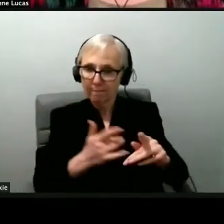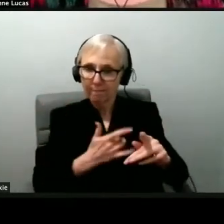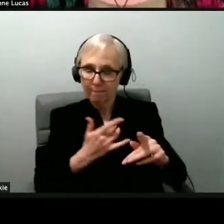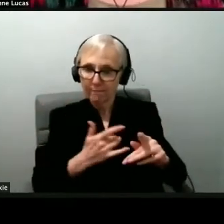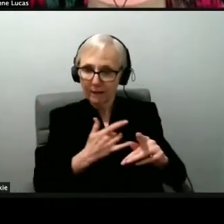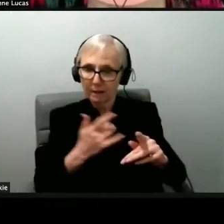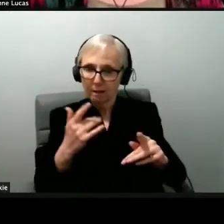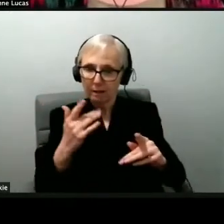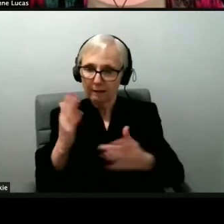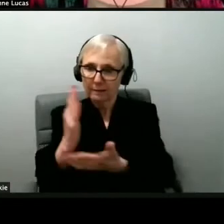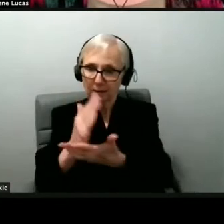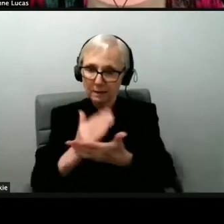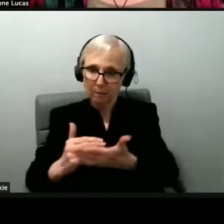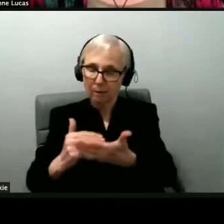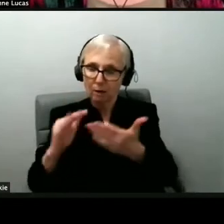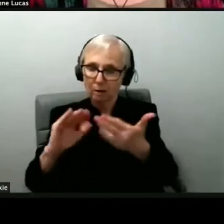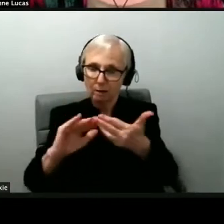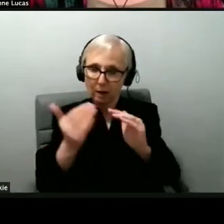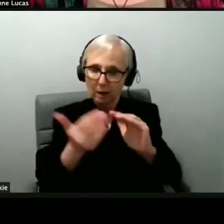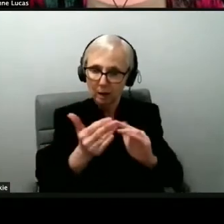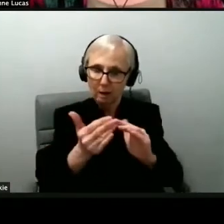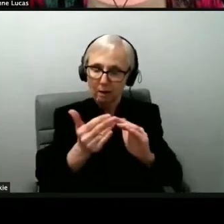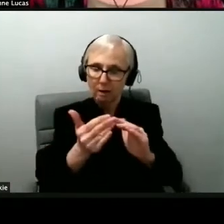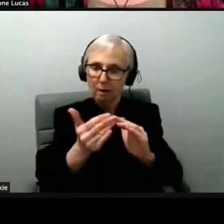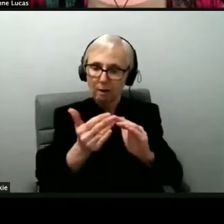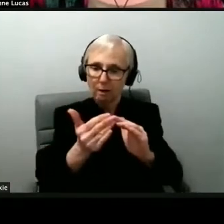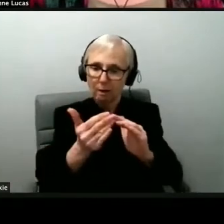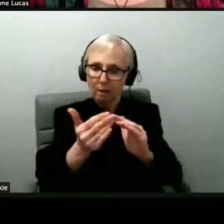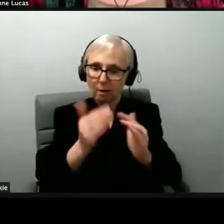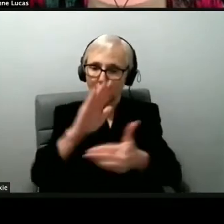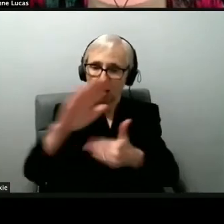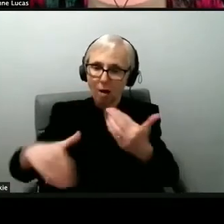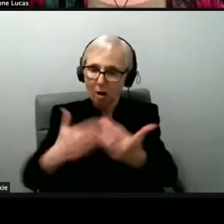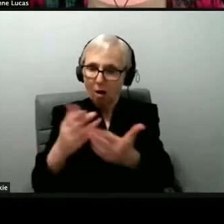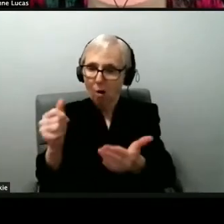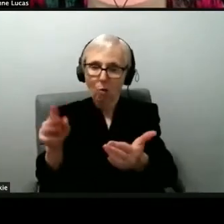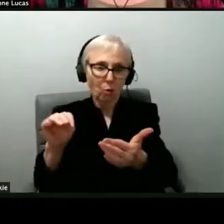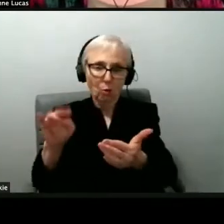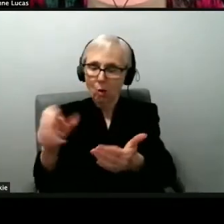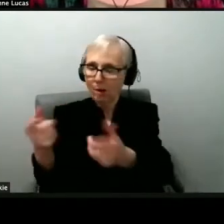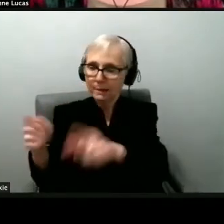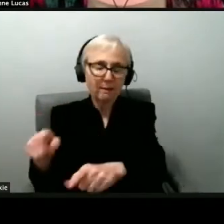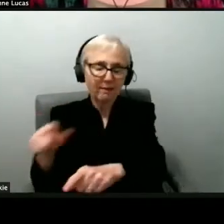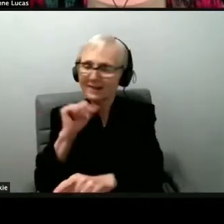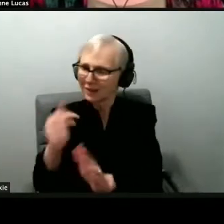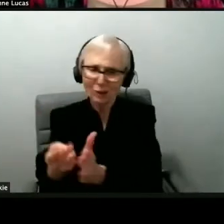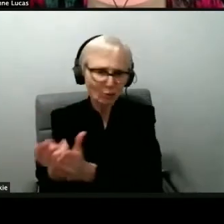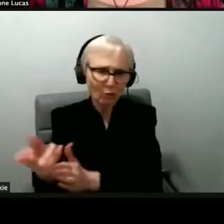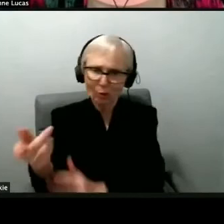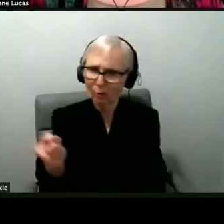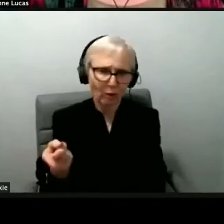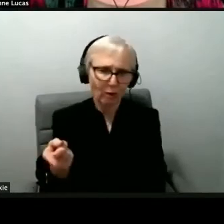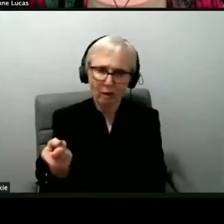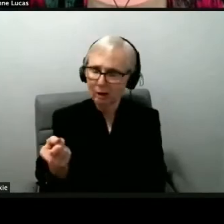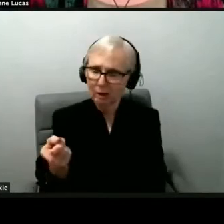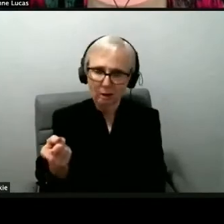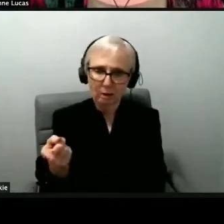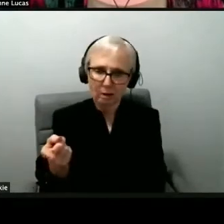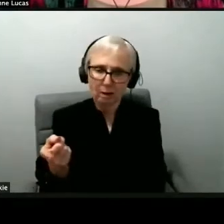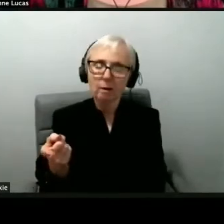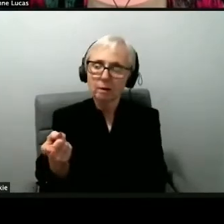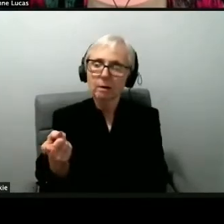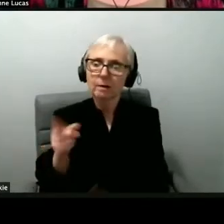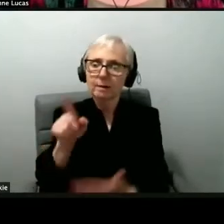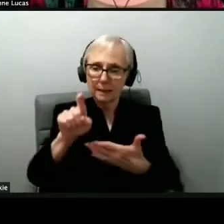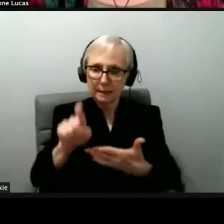part of the community, this is the part of our city where all the crime is happening. That's just totally not true. What I will say is this, though.